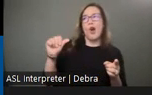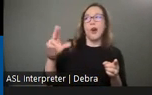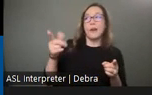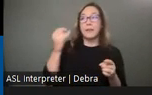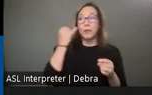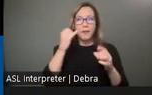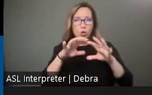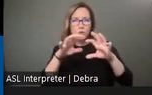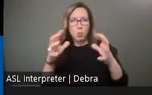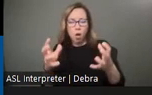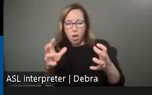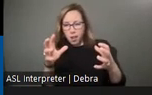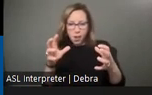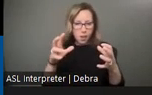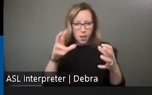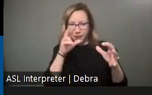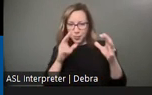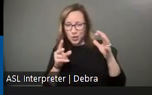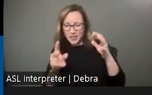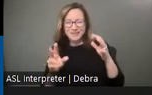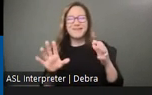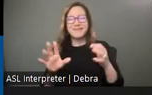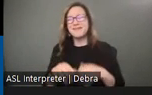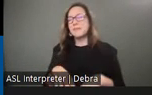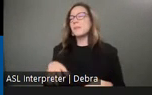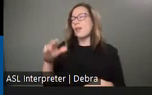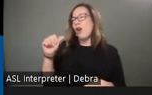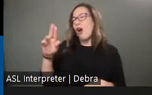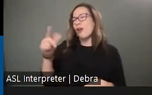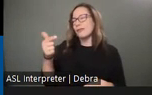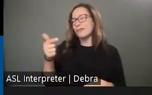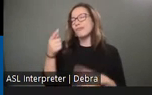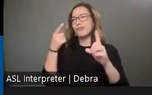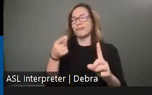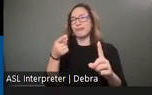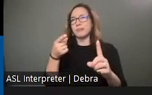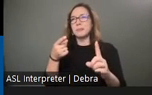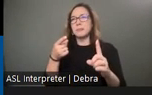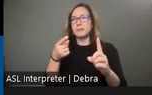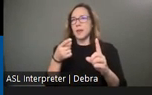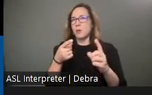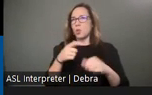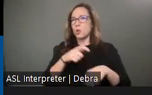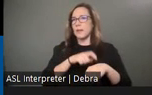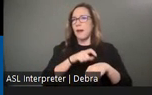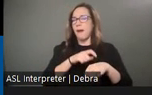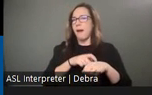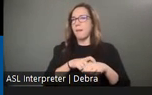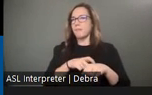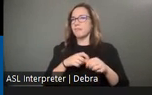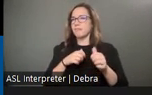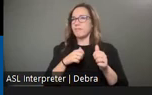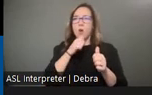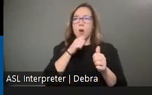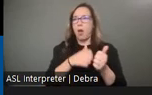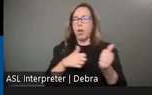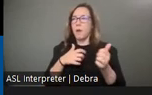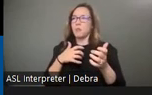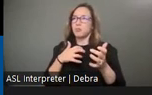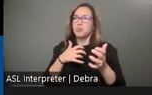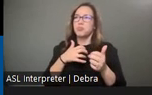but August is our target. We are very much in line with getting them into production in